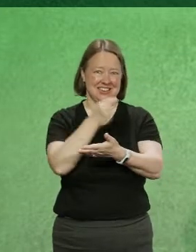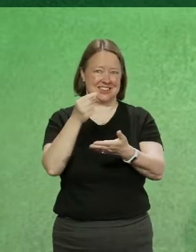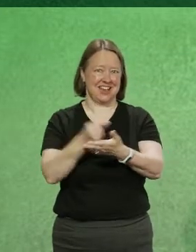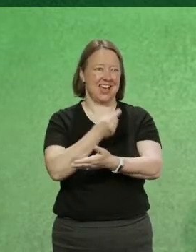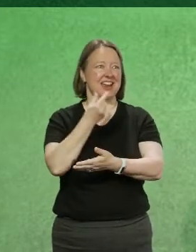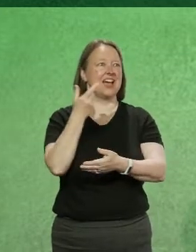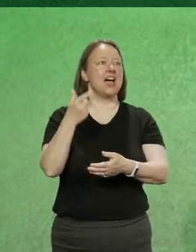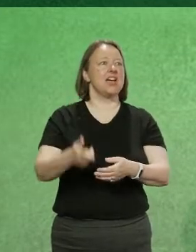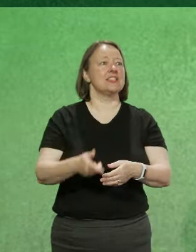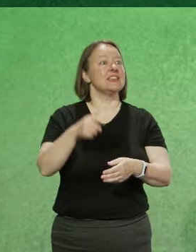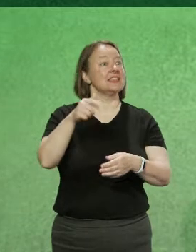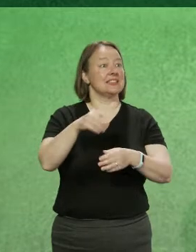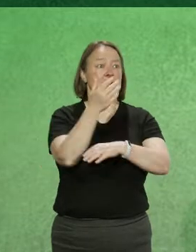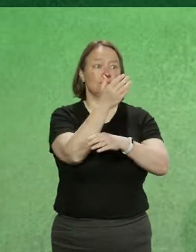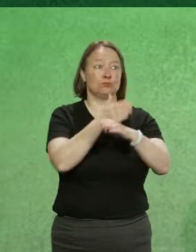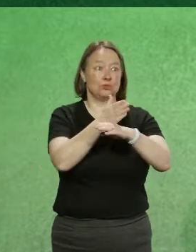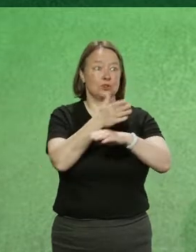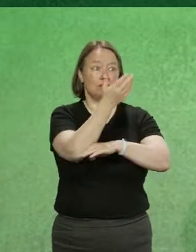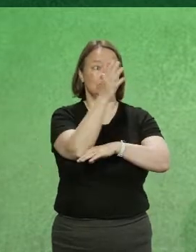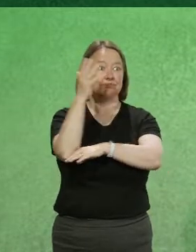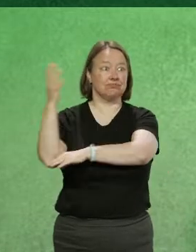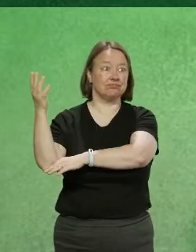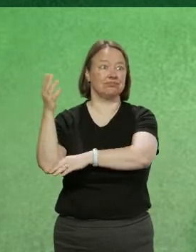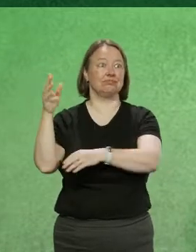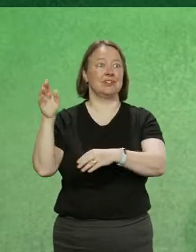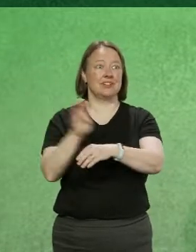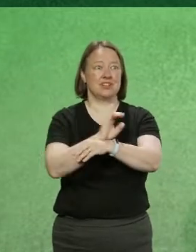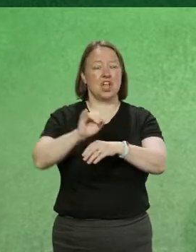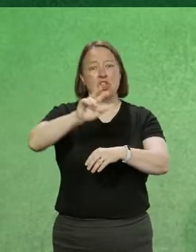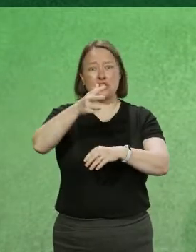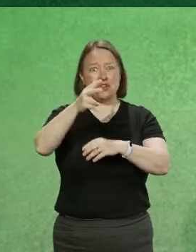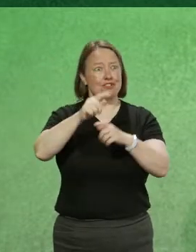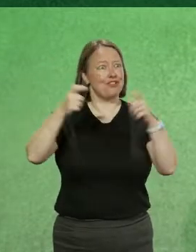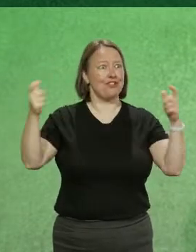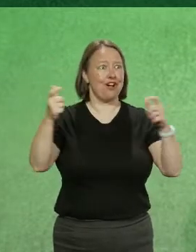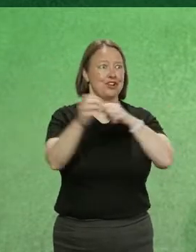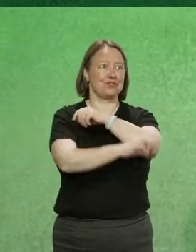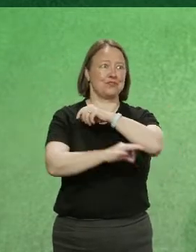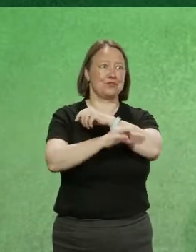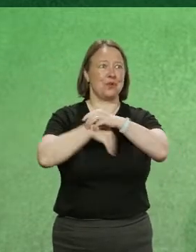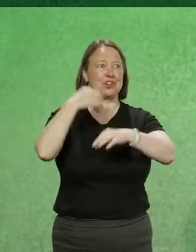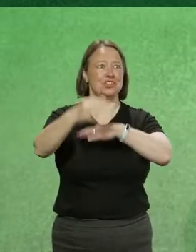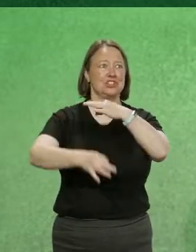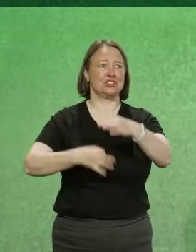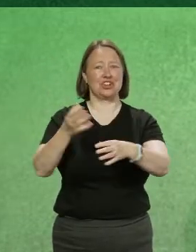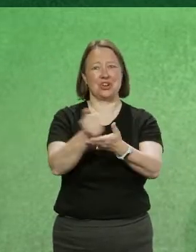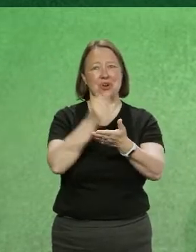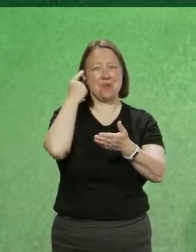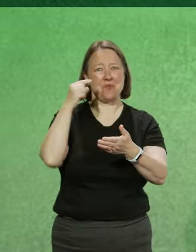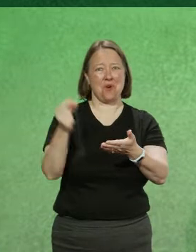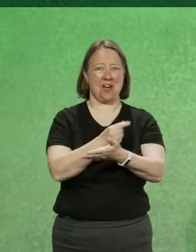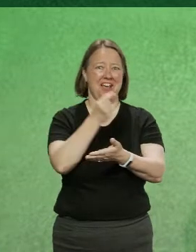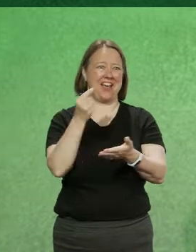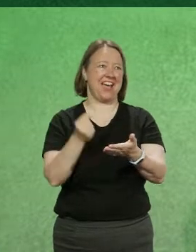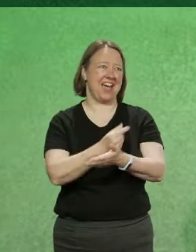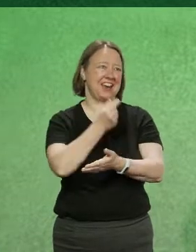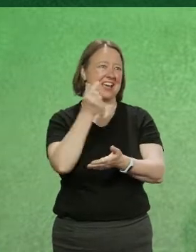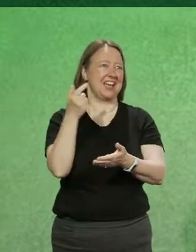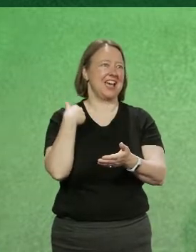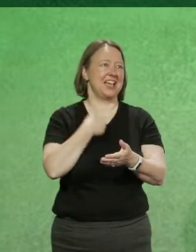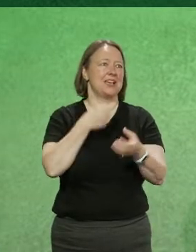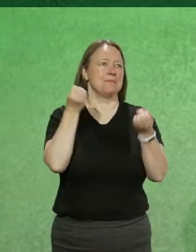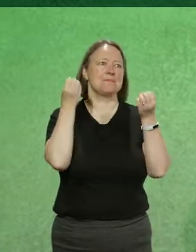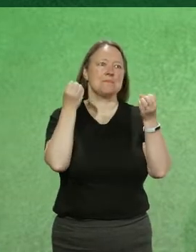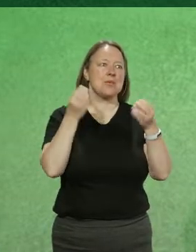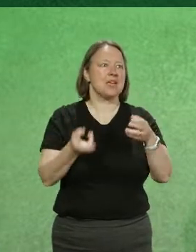the third largest foreign exchange for Ghana, and there has been an increment in the establishment of sawmilling companies, which has